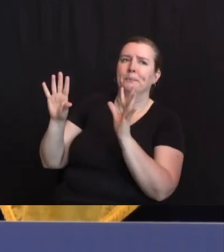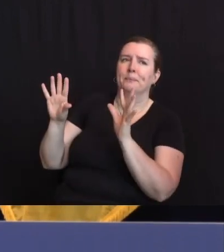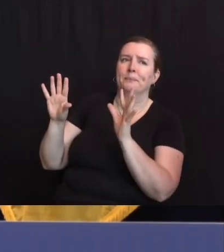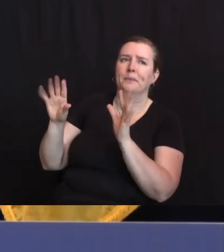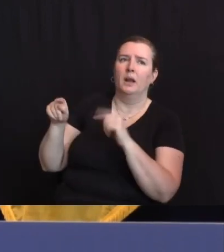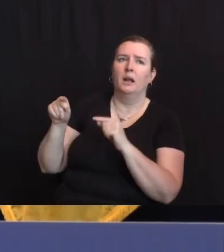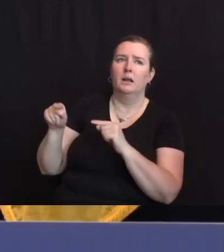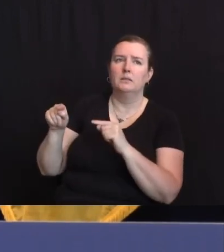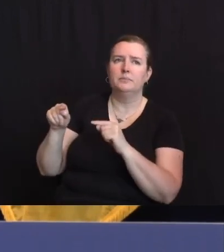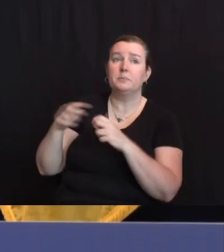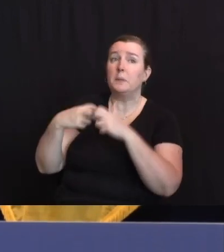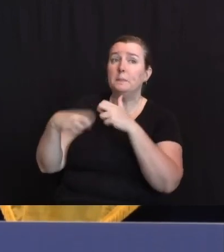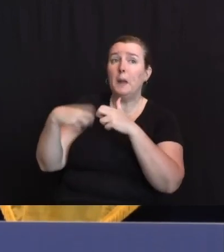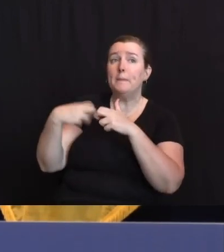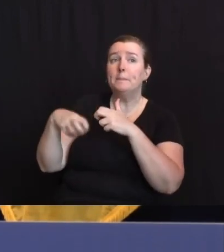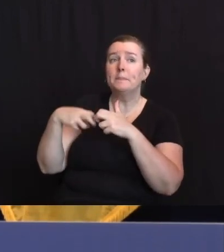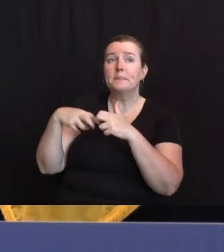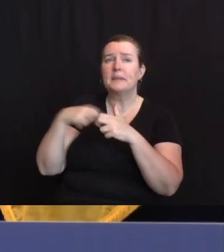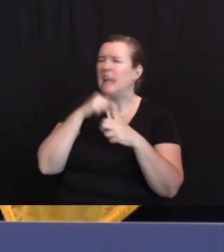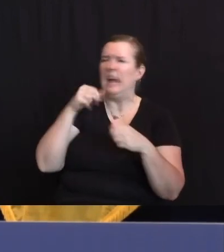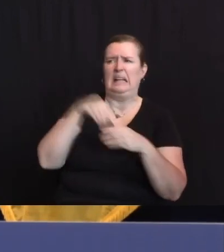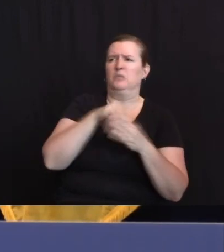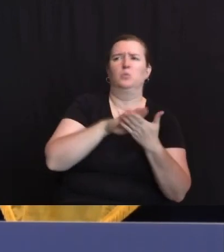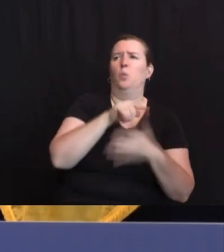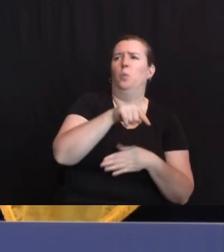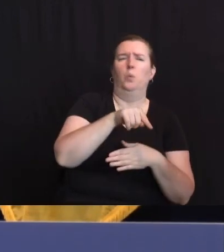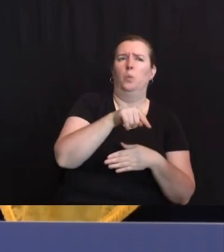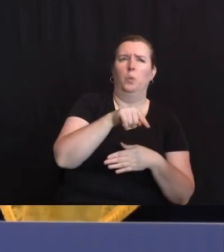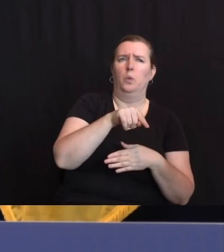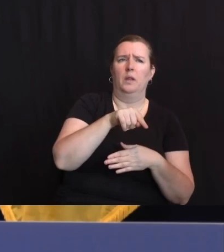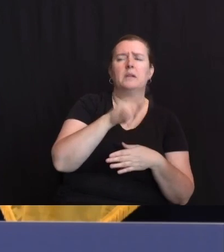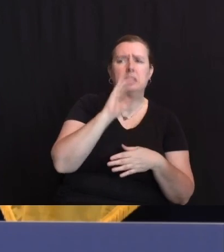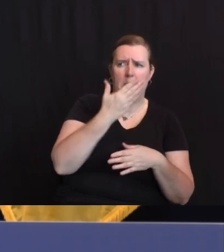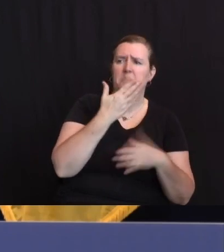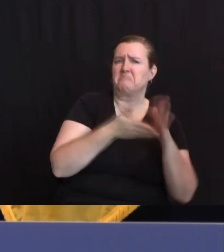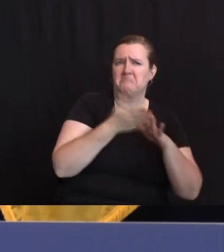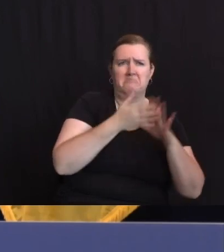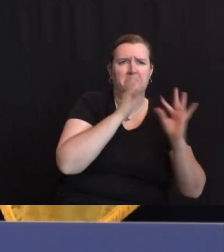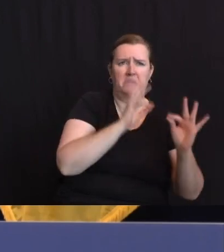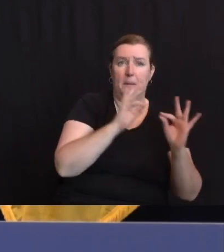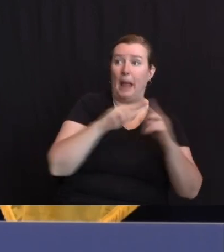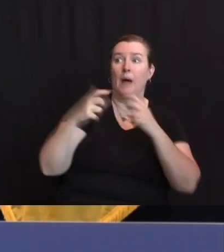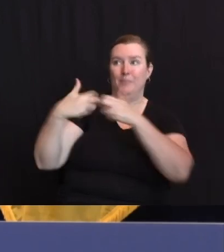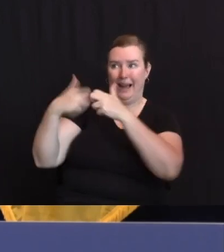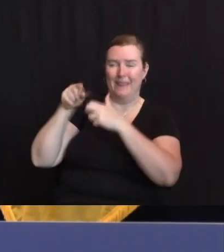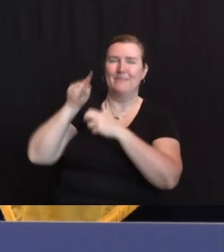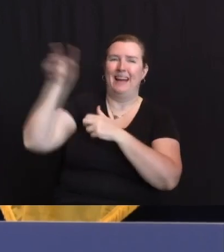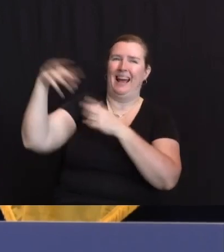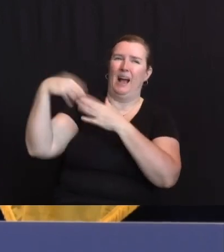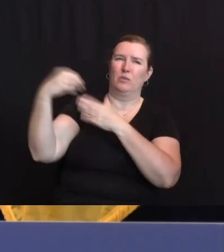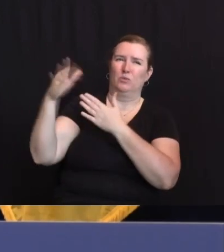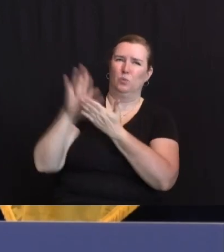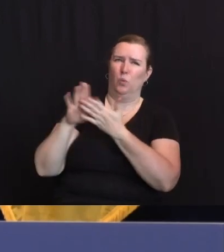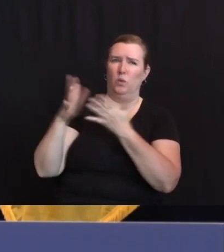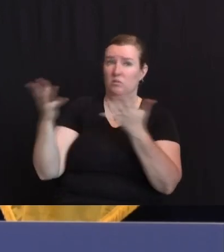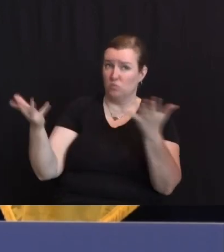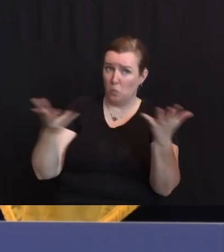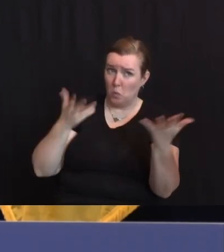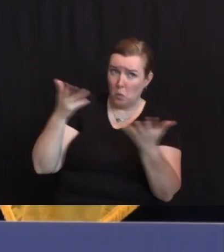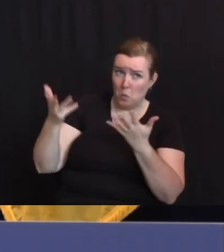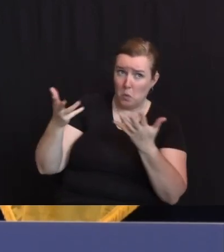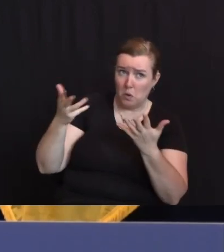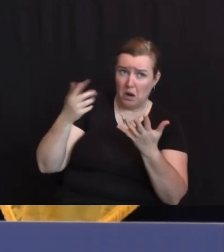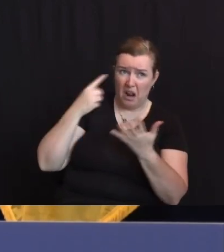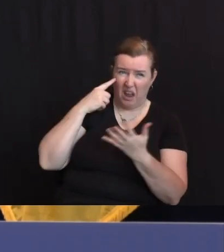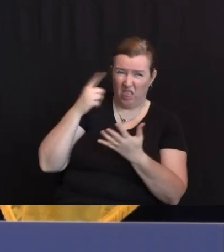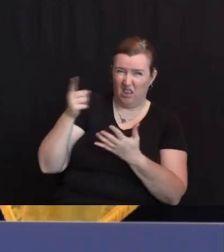is beyond schools. Outside, yep. Yeah, and that within the schools it's okay. The system is working. I had thought that you said it